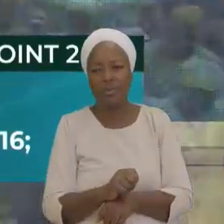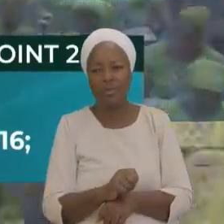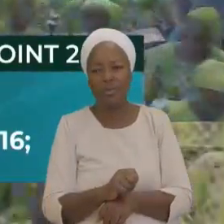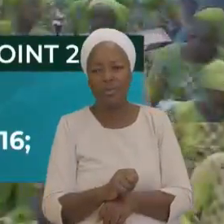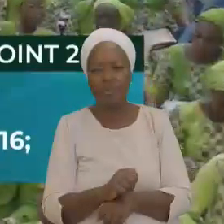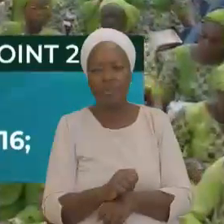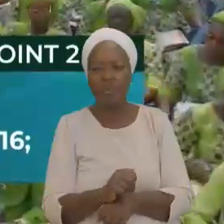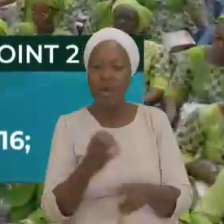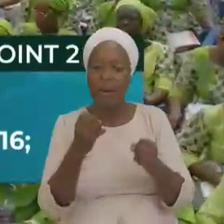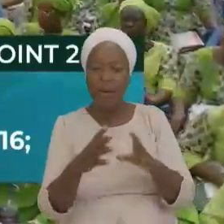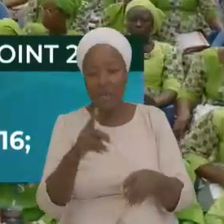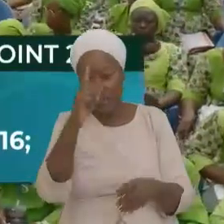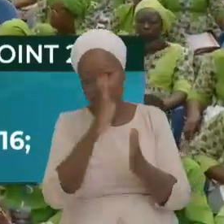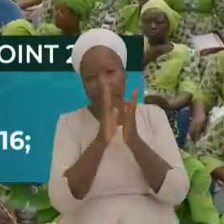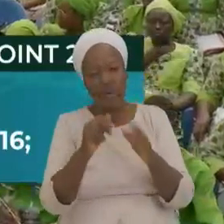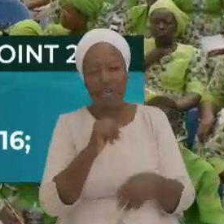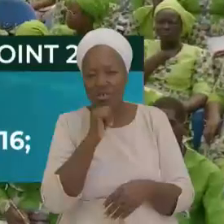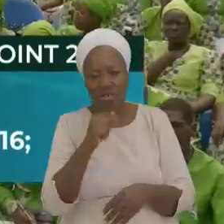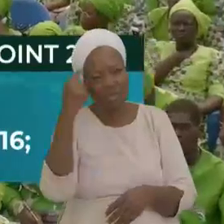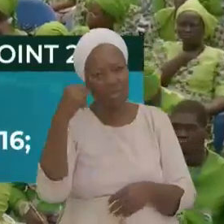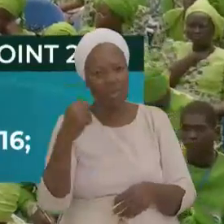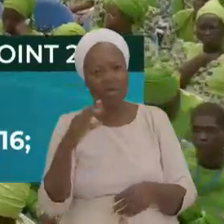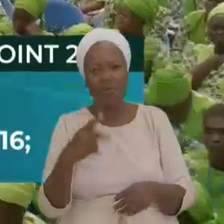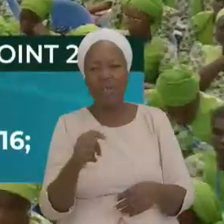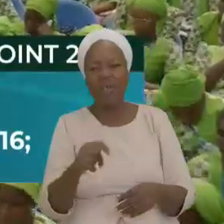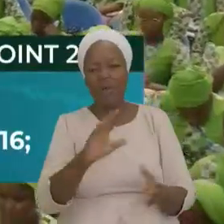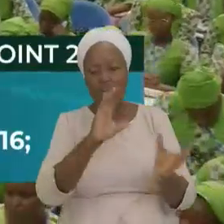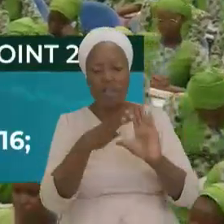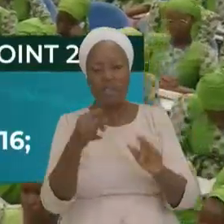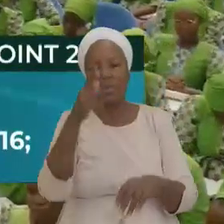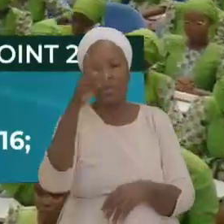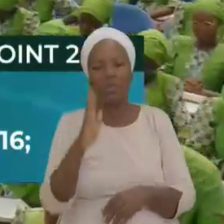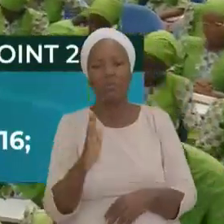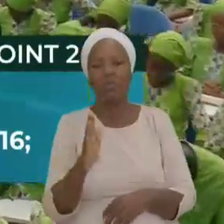Many believers are not conscious of the presence of God,